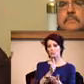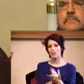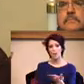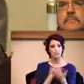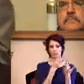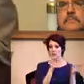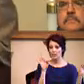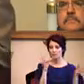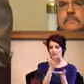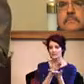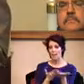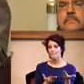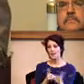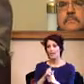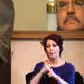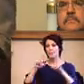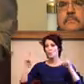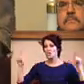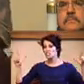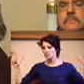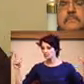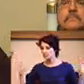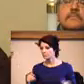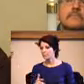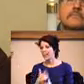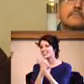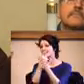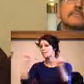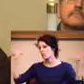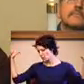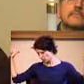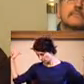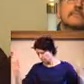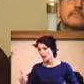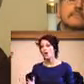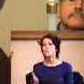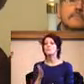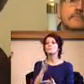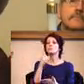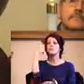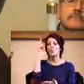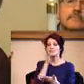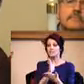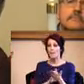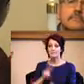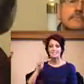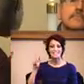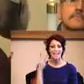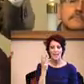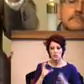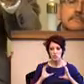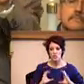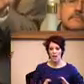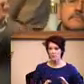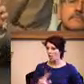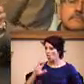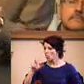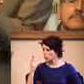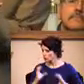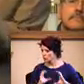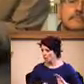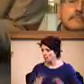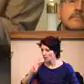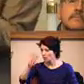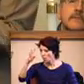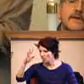be liberation for some it would be a second chance or a third chance or a fourth or